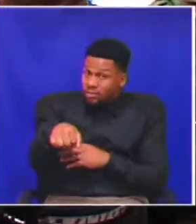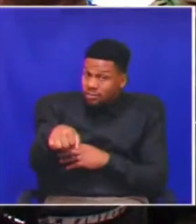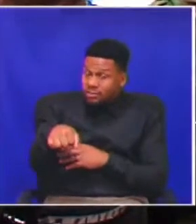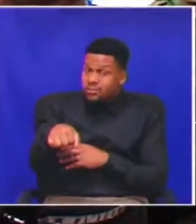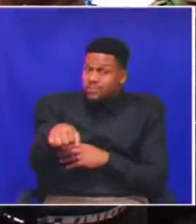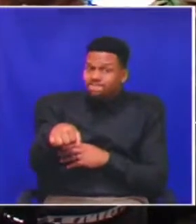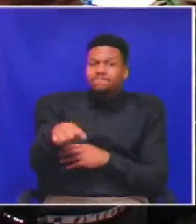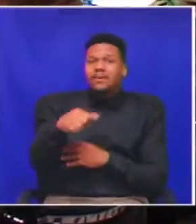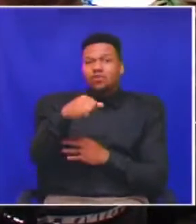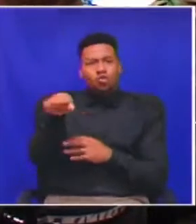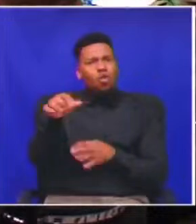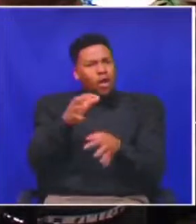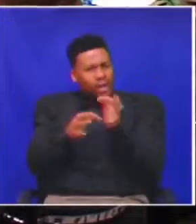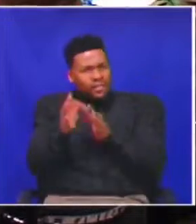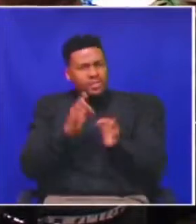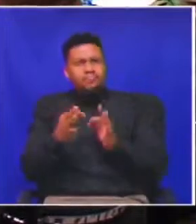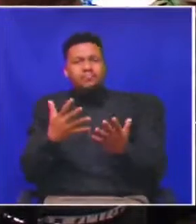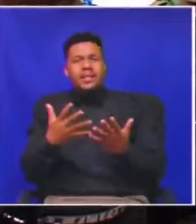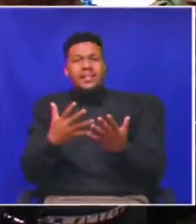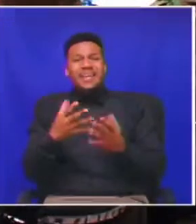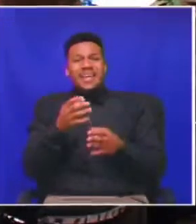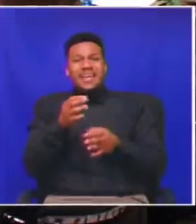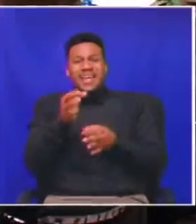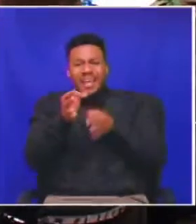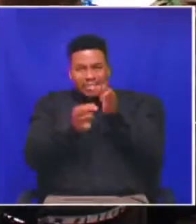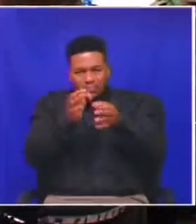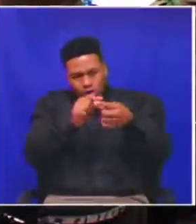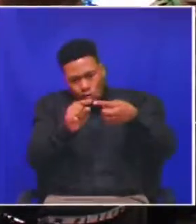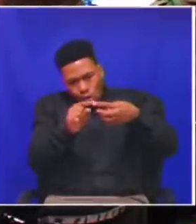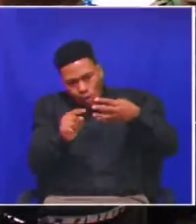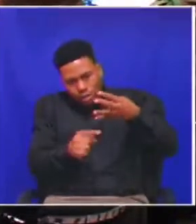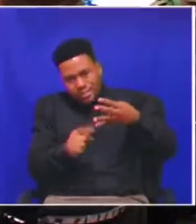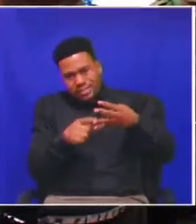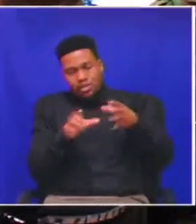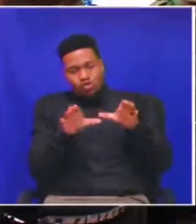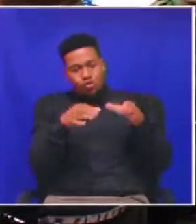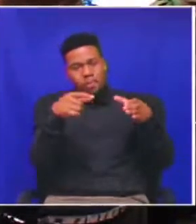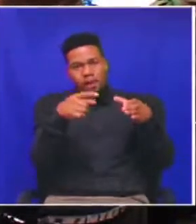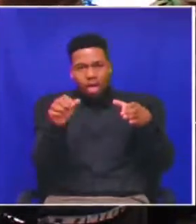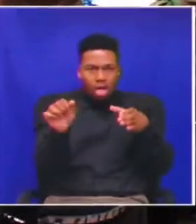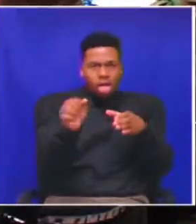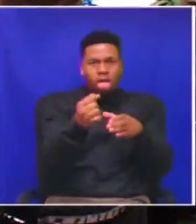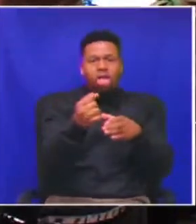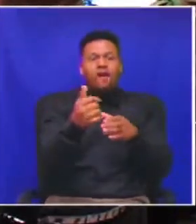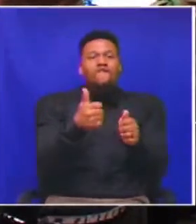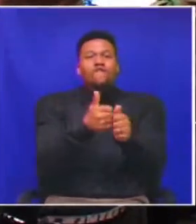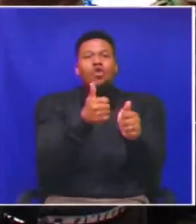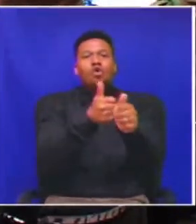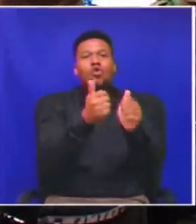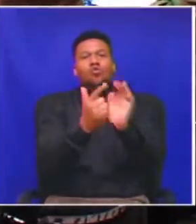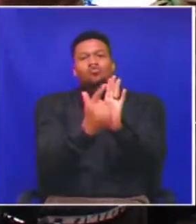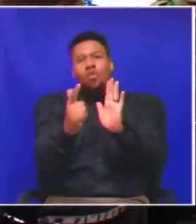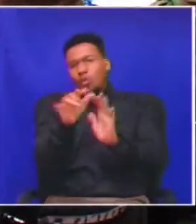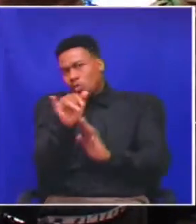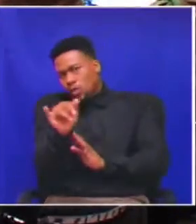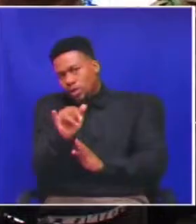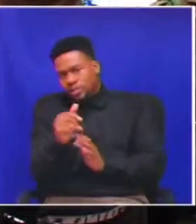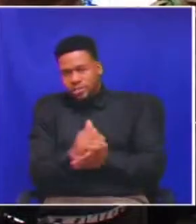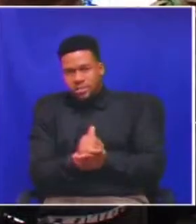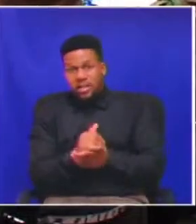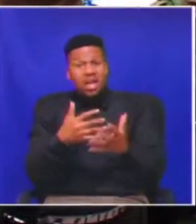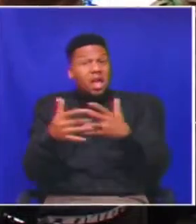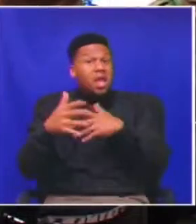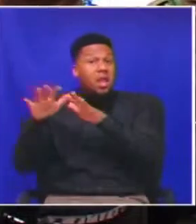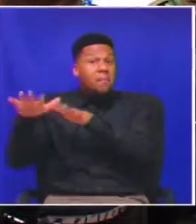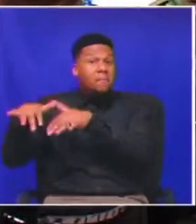constitutional authority was such deployment made? Whether Cabinet, Parliament, and/or any oversight body was informed